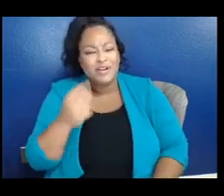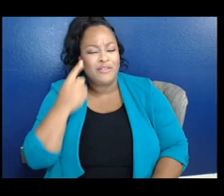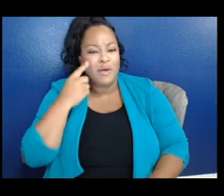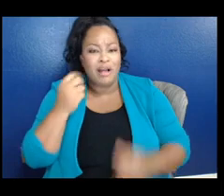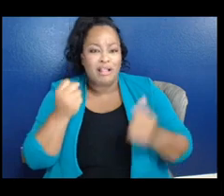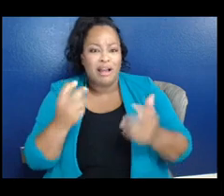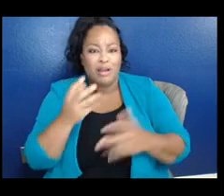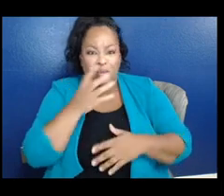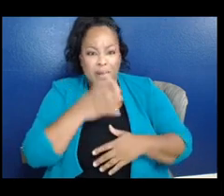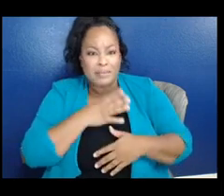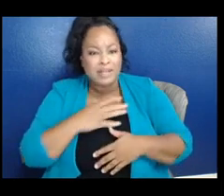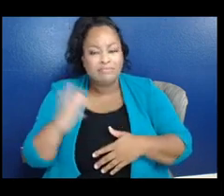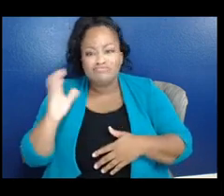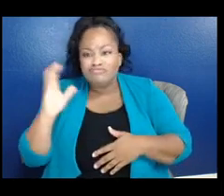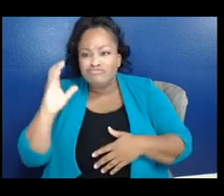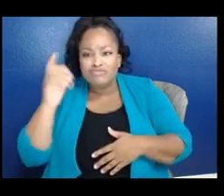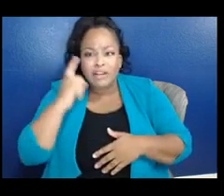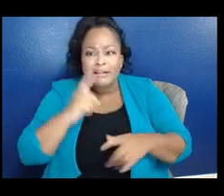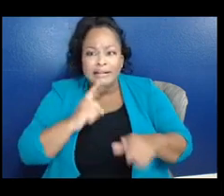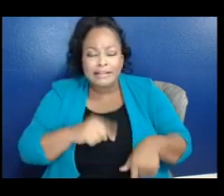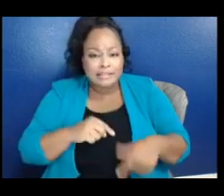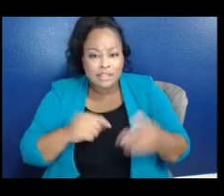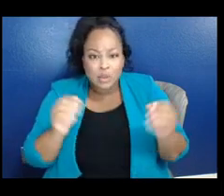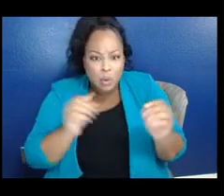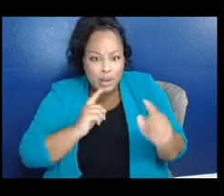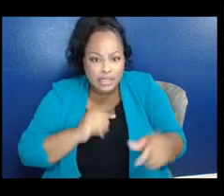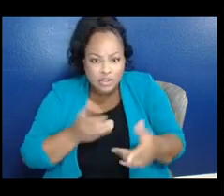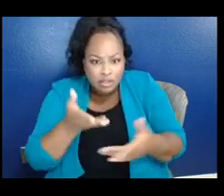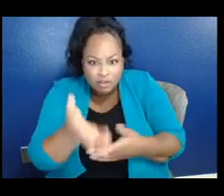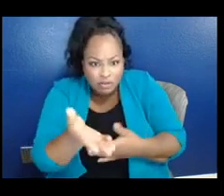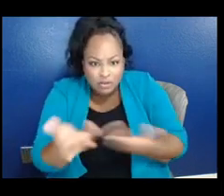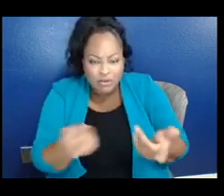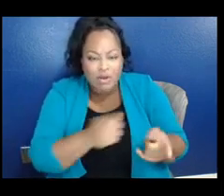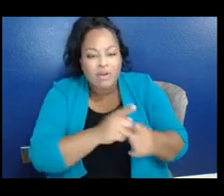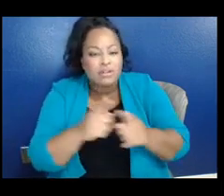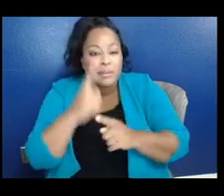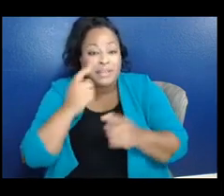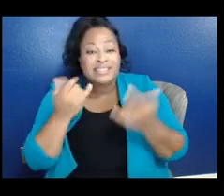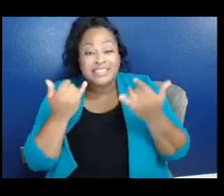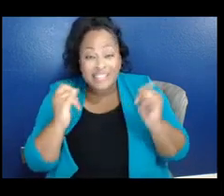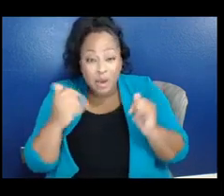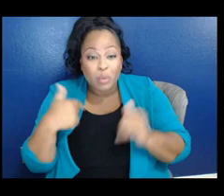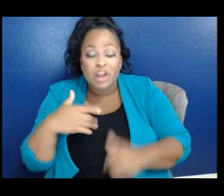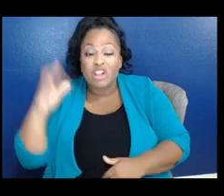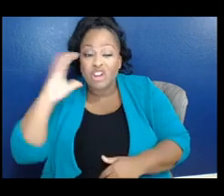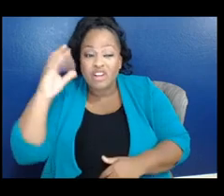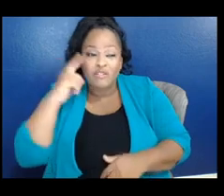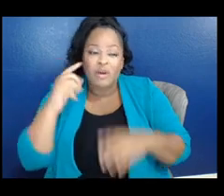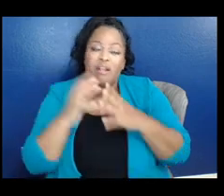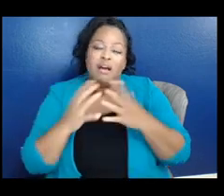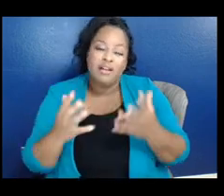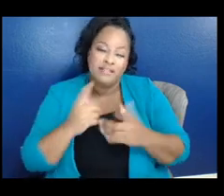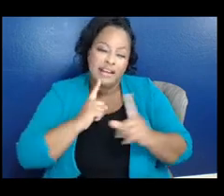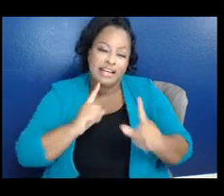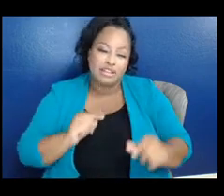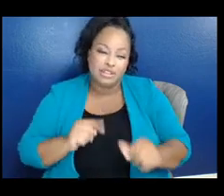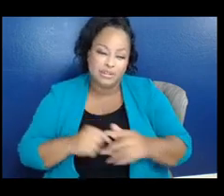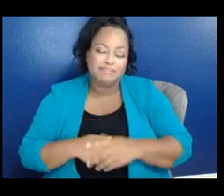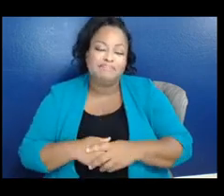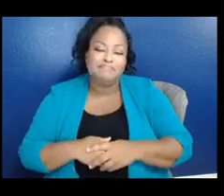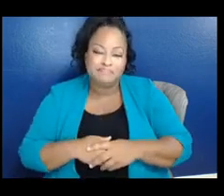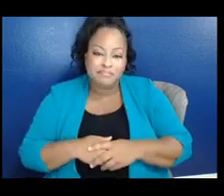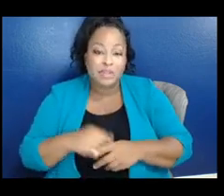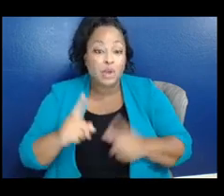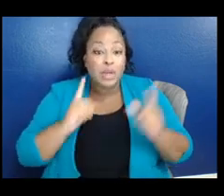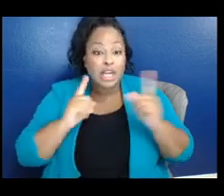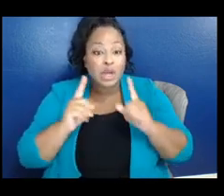you know, for a lot of women, you know, you go looking for answers and the answers aren't there. It's also because we're still looking for a lot of the answers. And, you